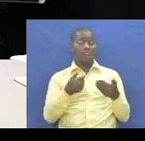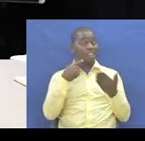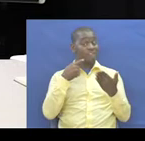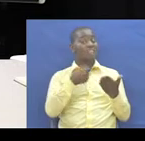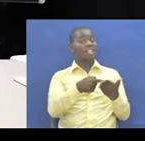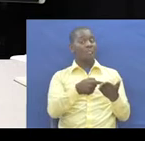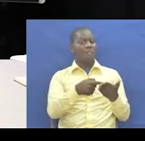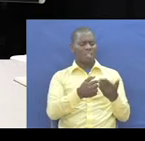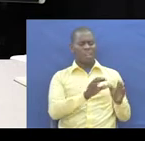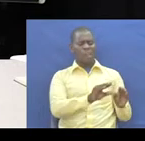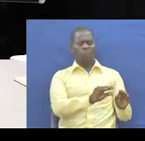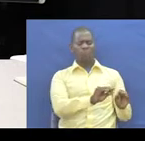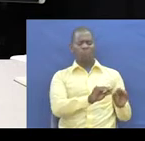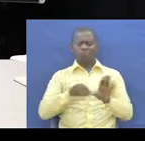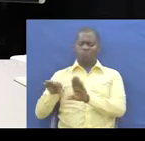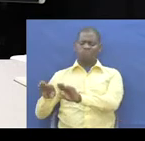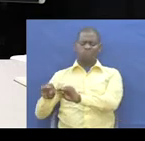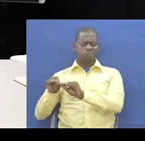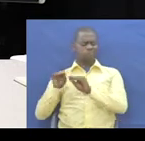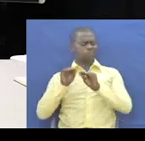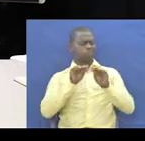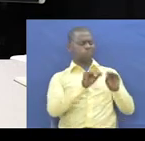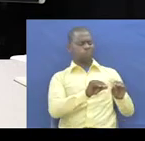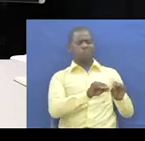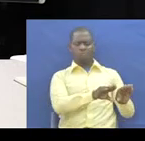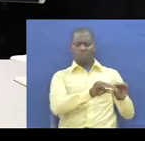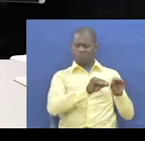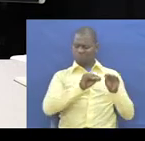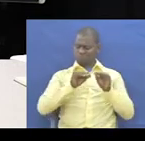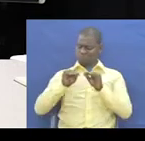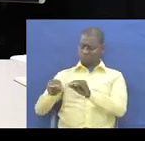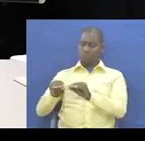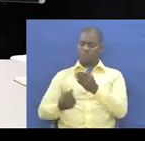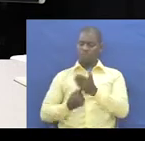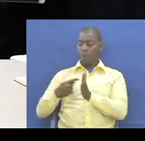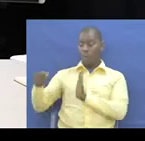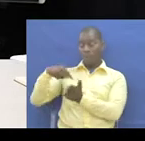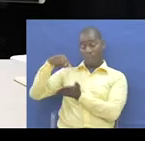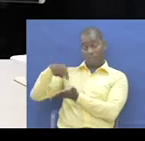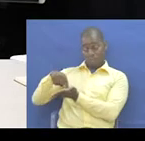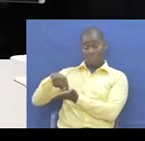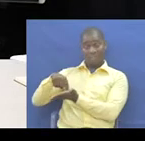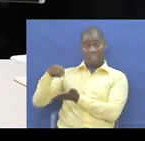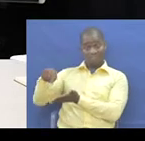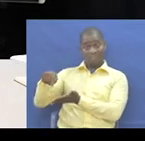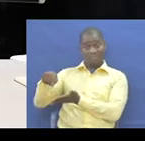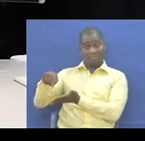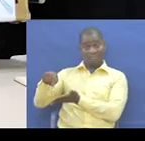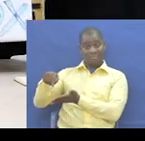able to shift it from one position to another. For example, I can shift this box from this